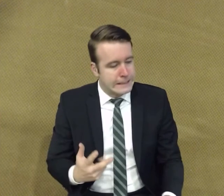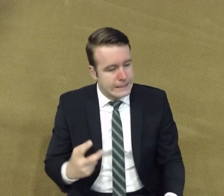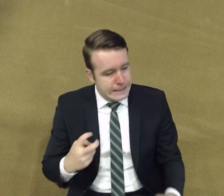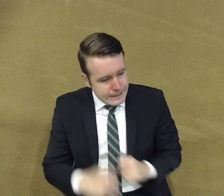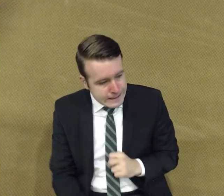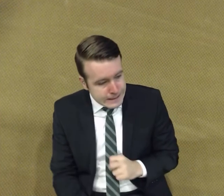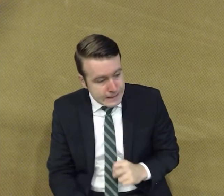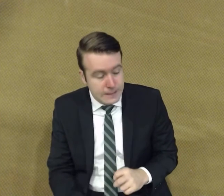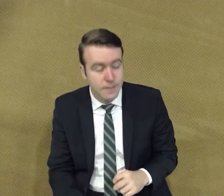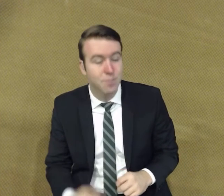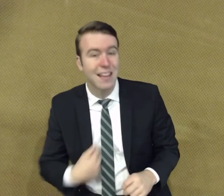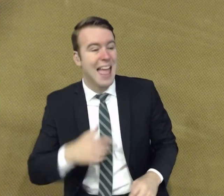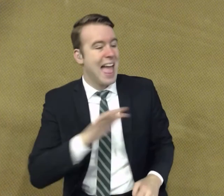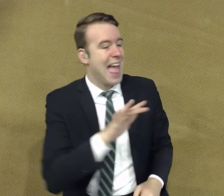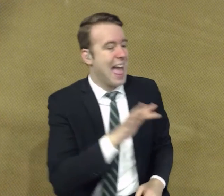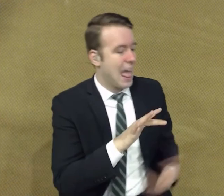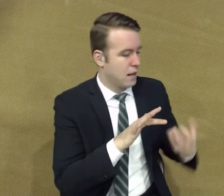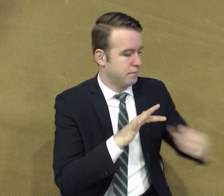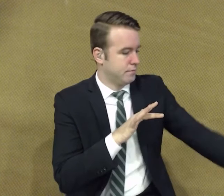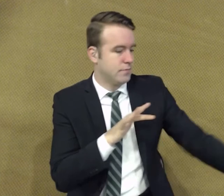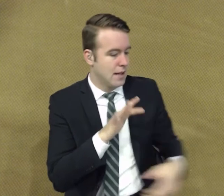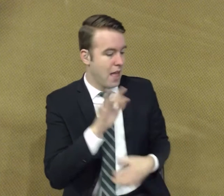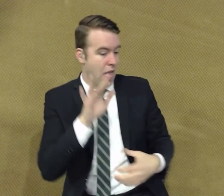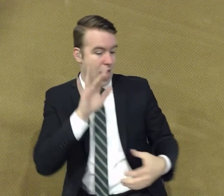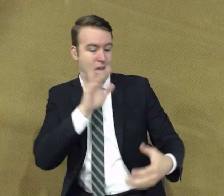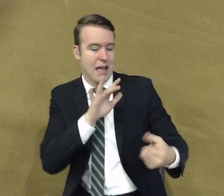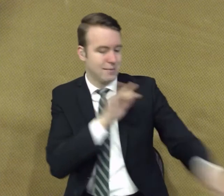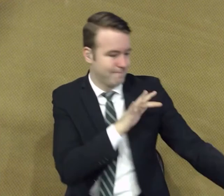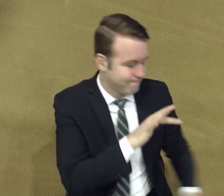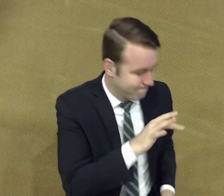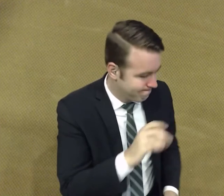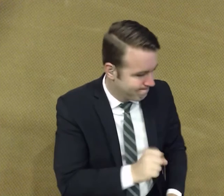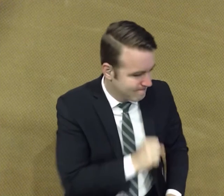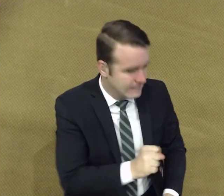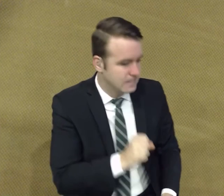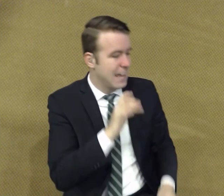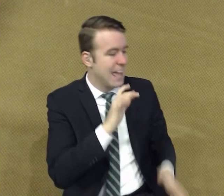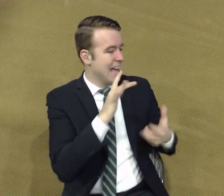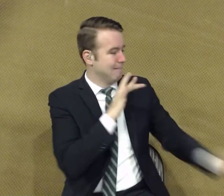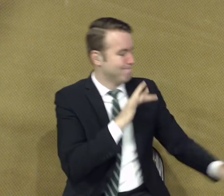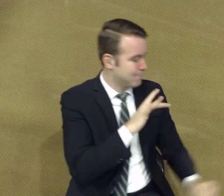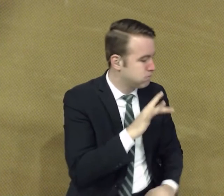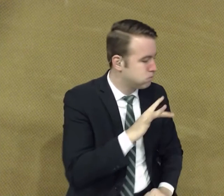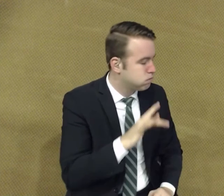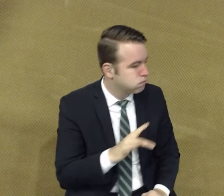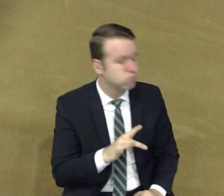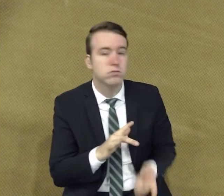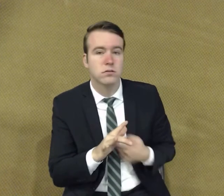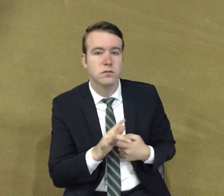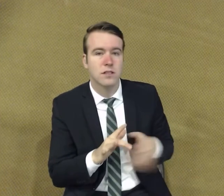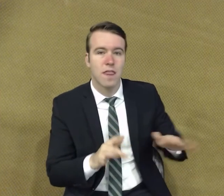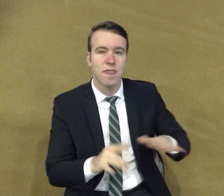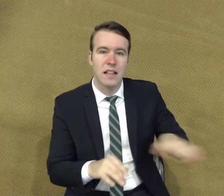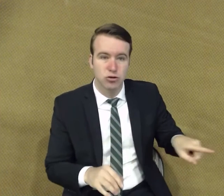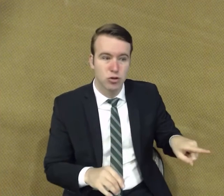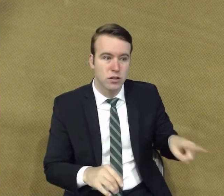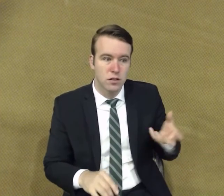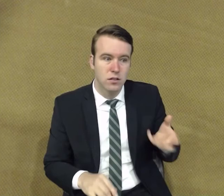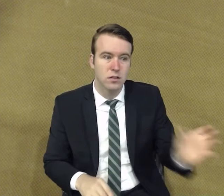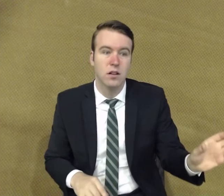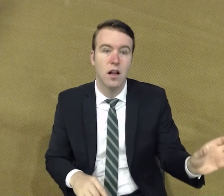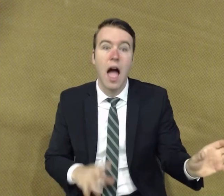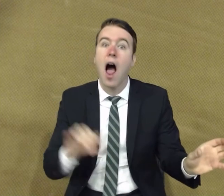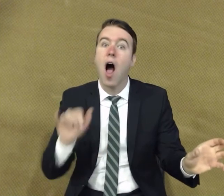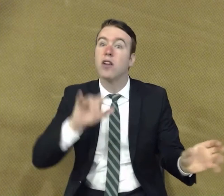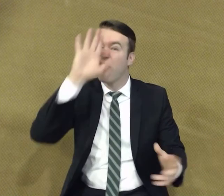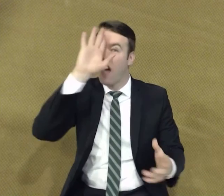them away from me or now pastor. I watched them not only with their children, but where they guide